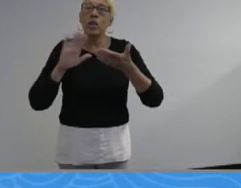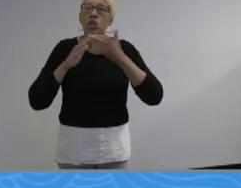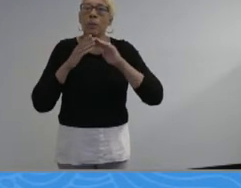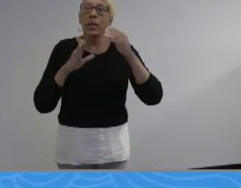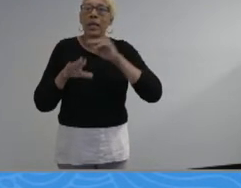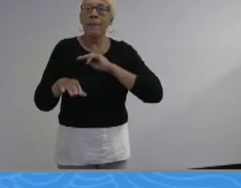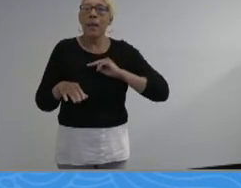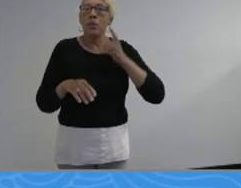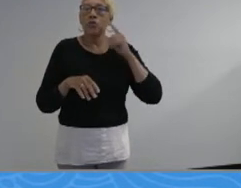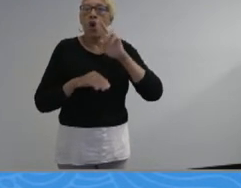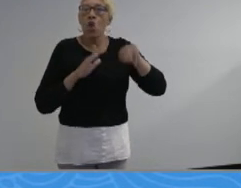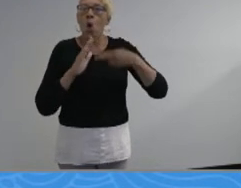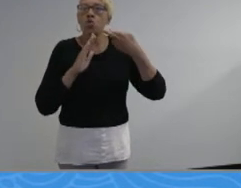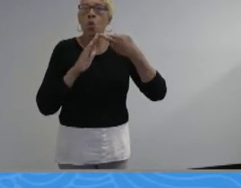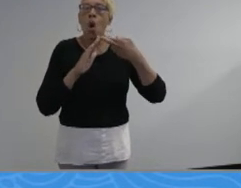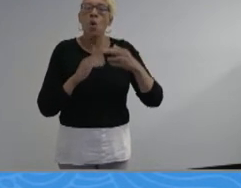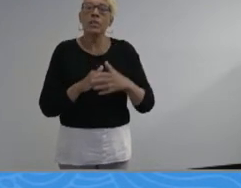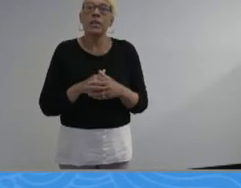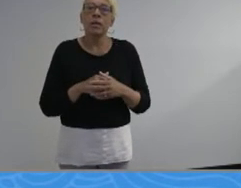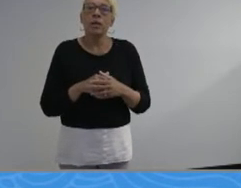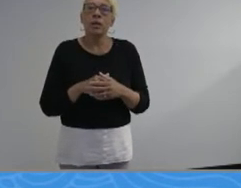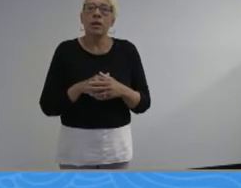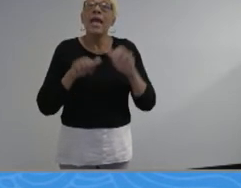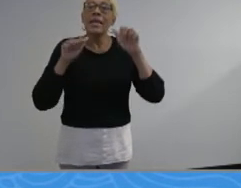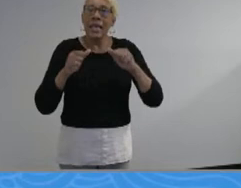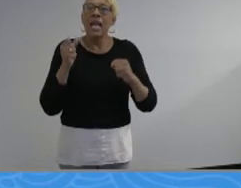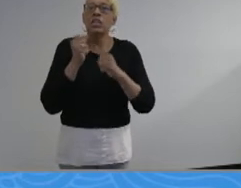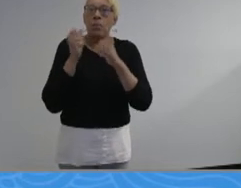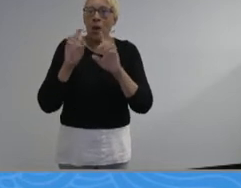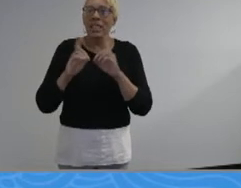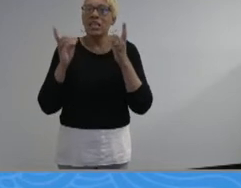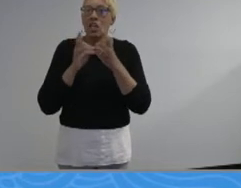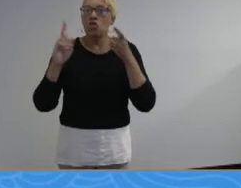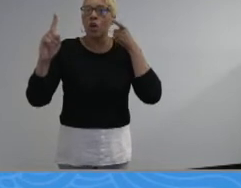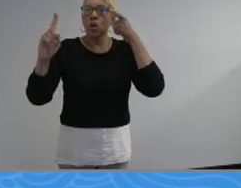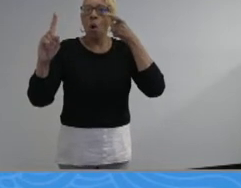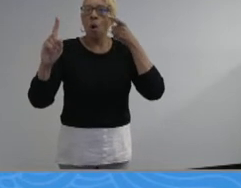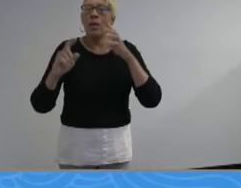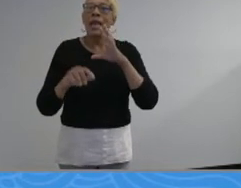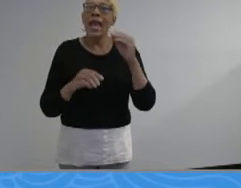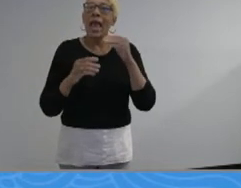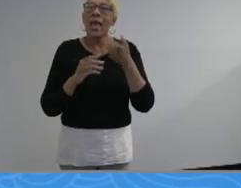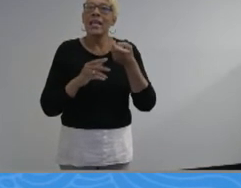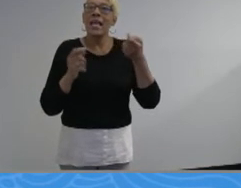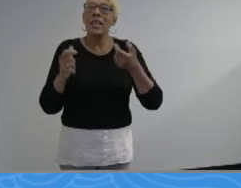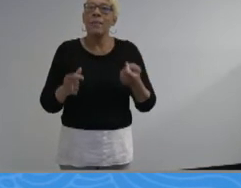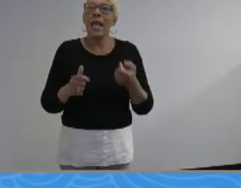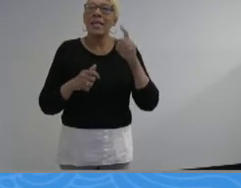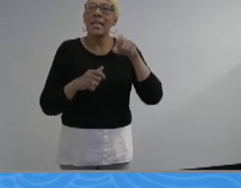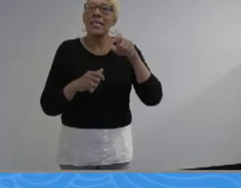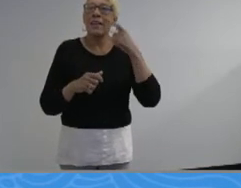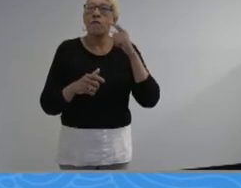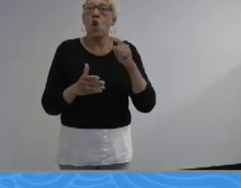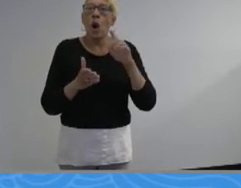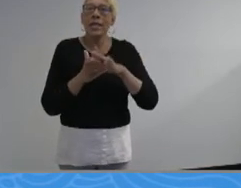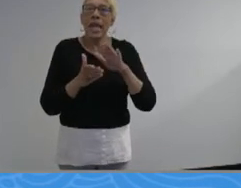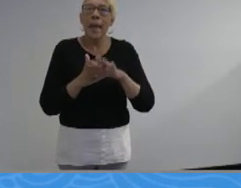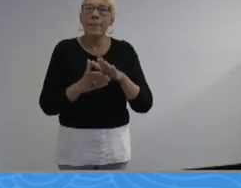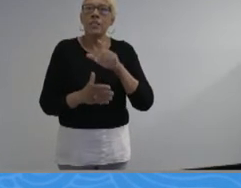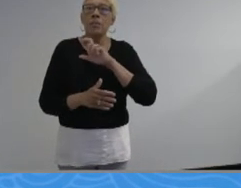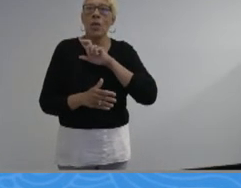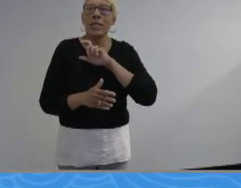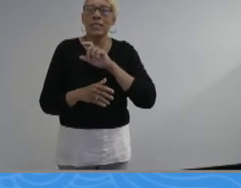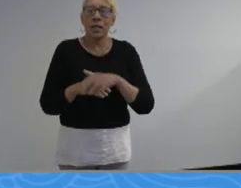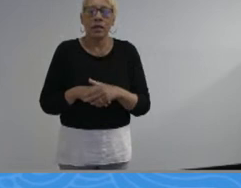those roles, it can support the district's goal and eliminate the need for campus